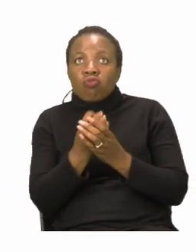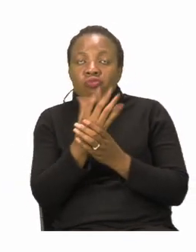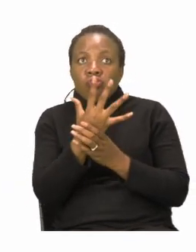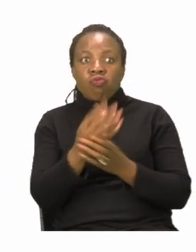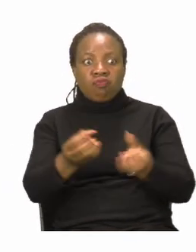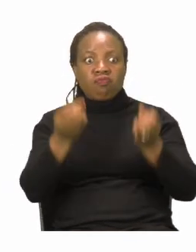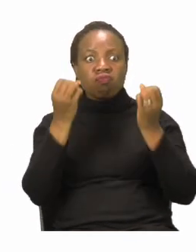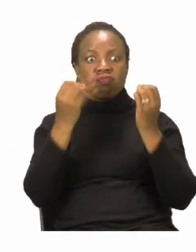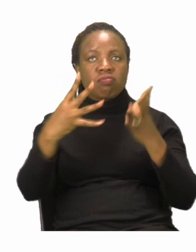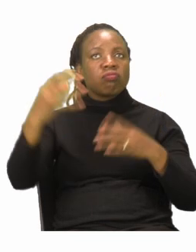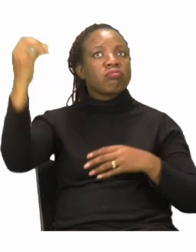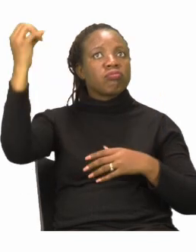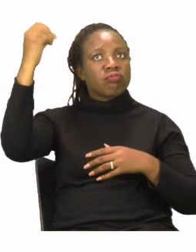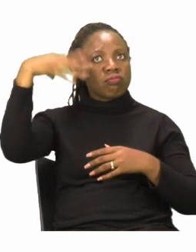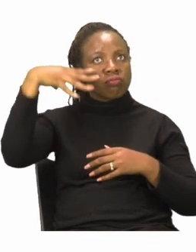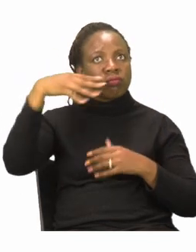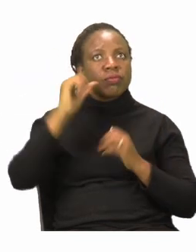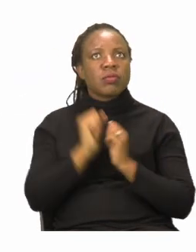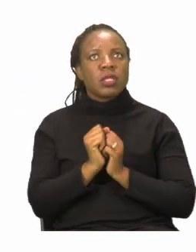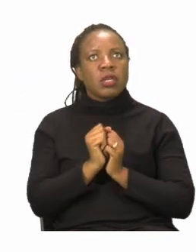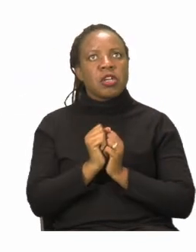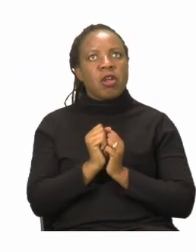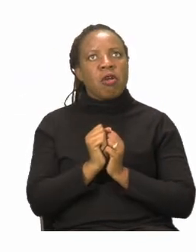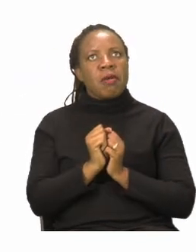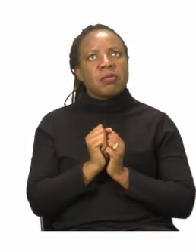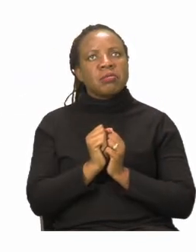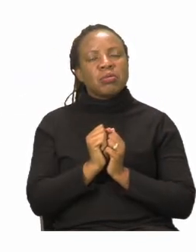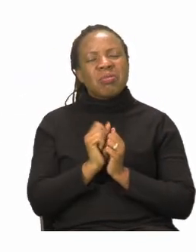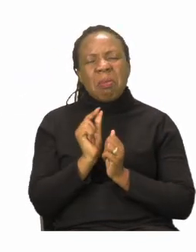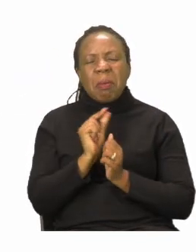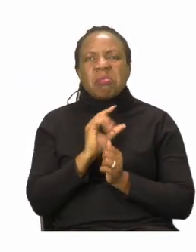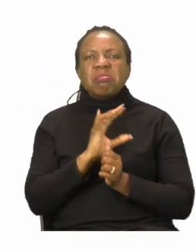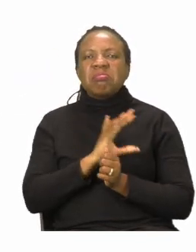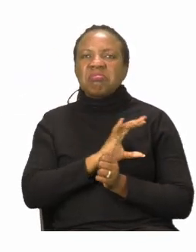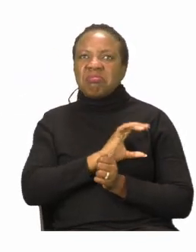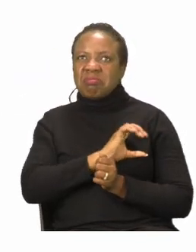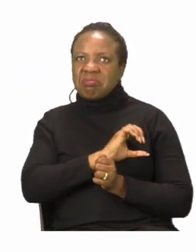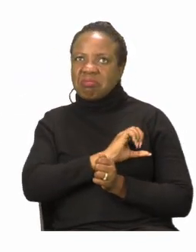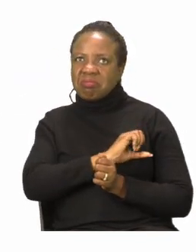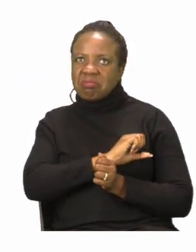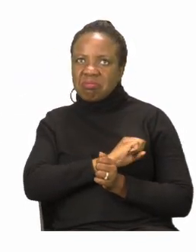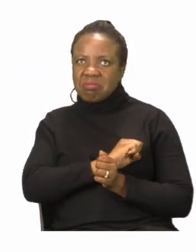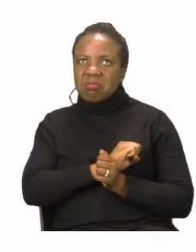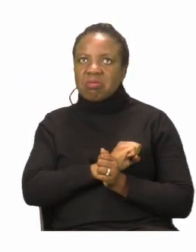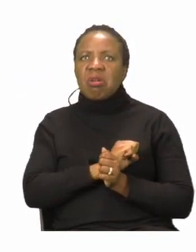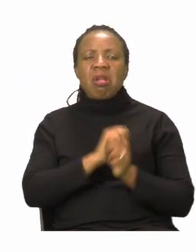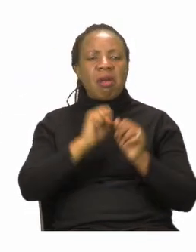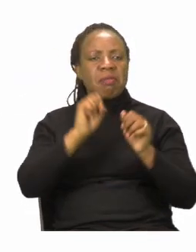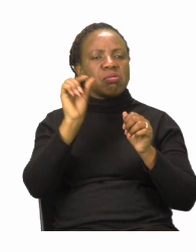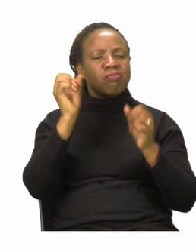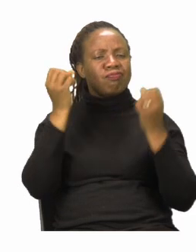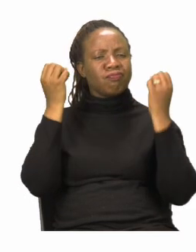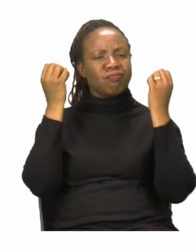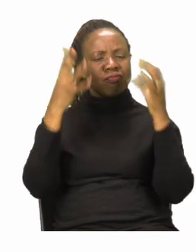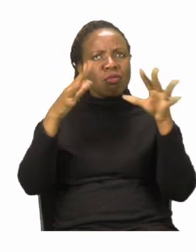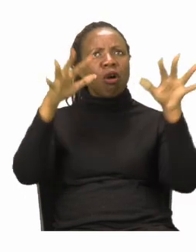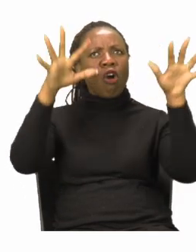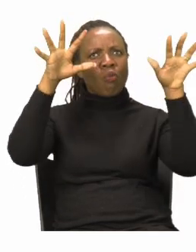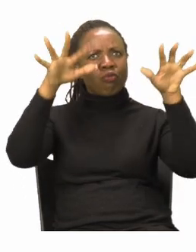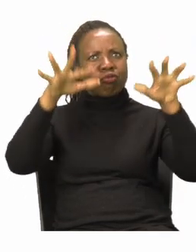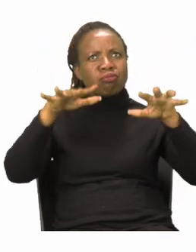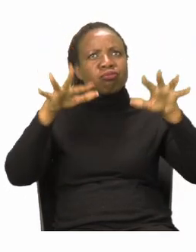little patience and lots of showers. In a few days, it will be